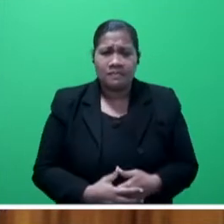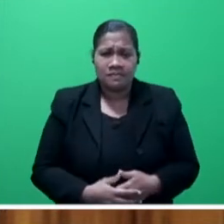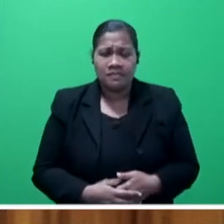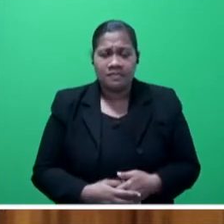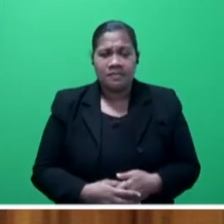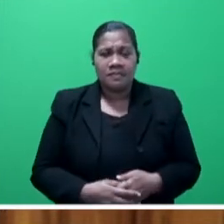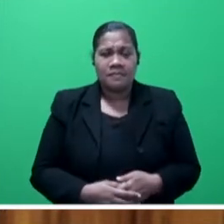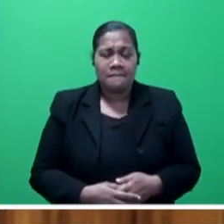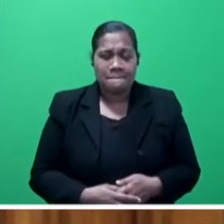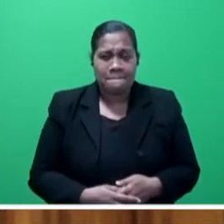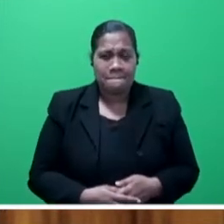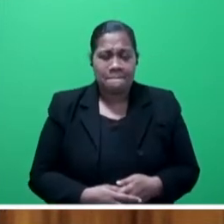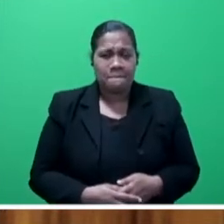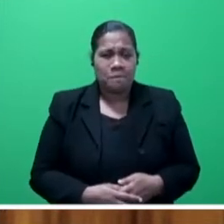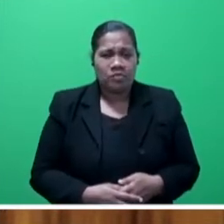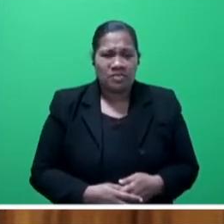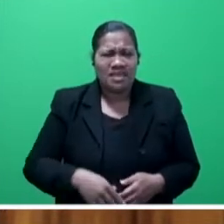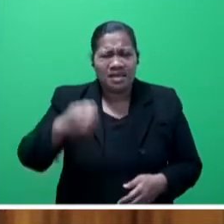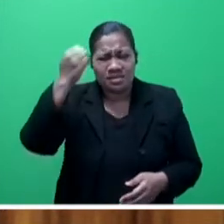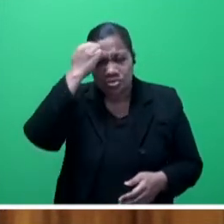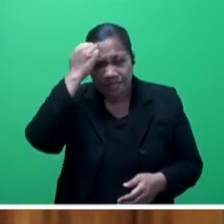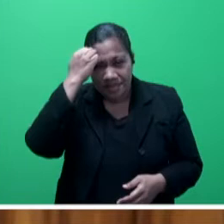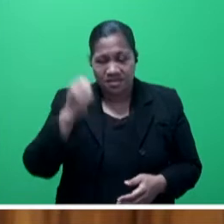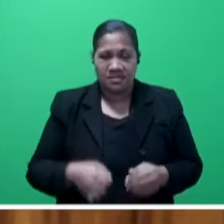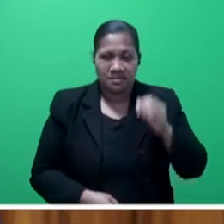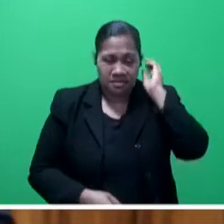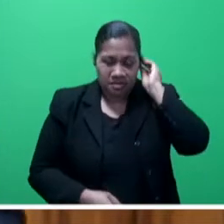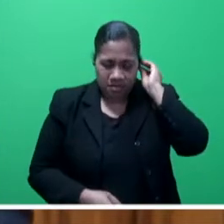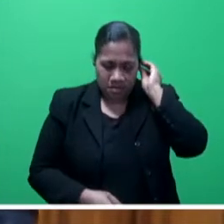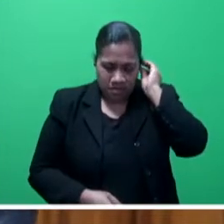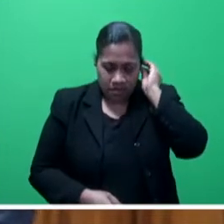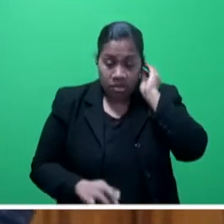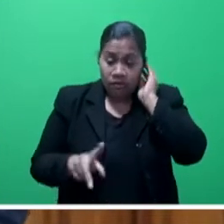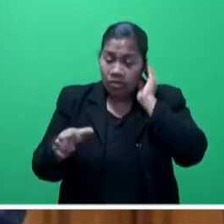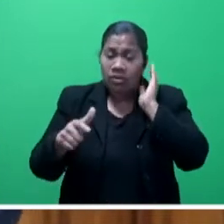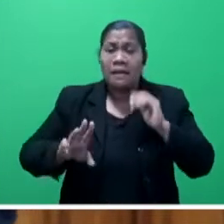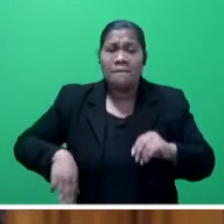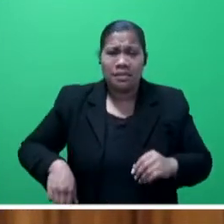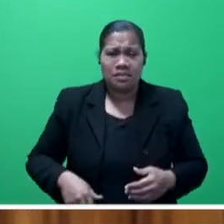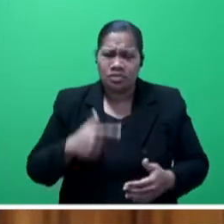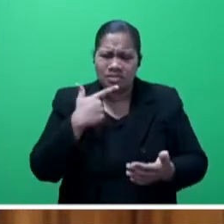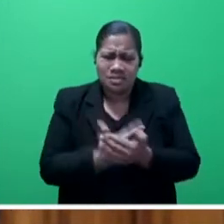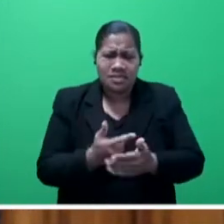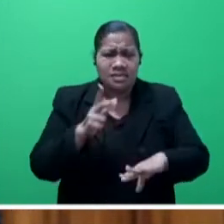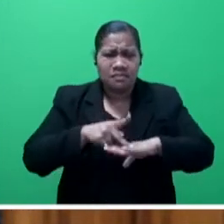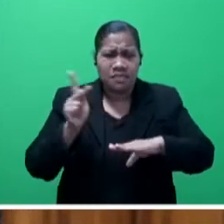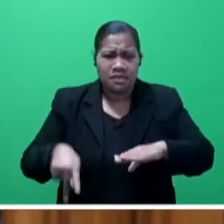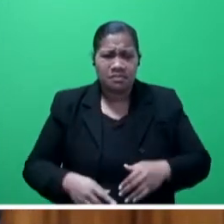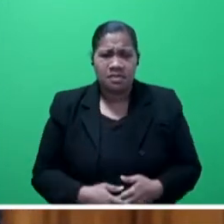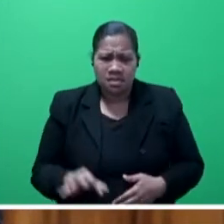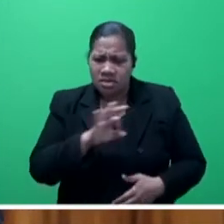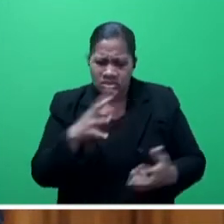unethical and stupid, Mr. Speaker, for these members to lie, misleading Parliament, and it's irrelevant to